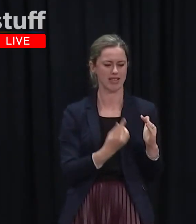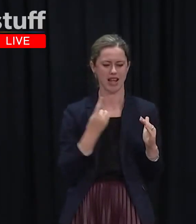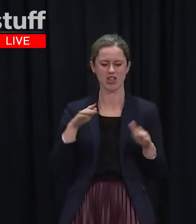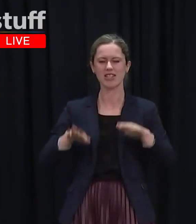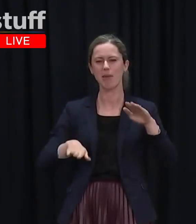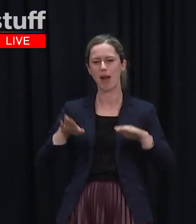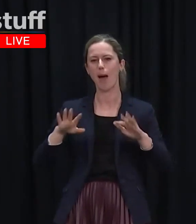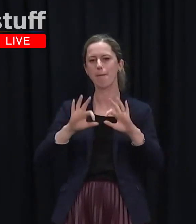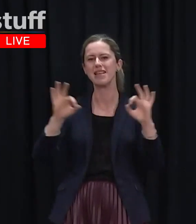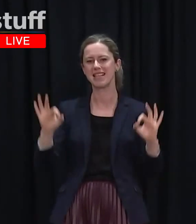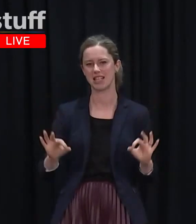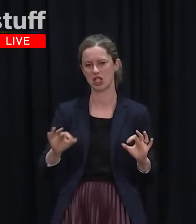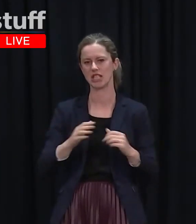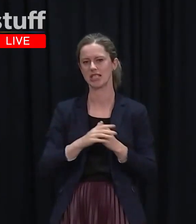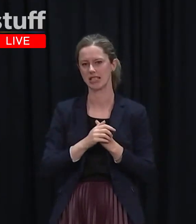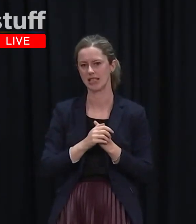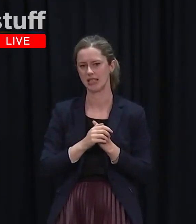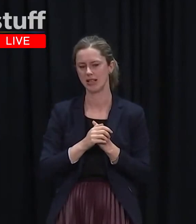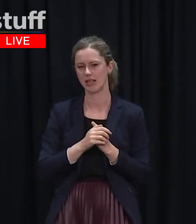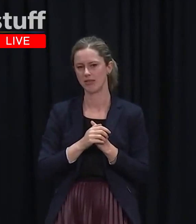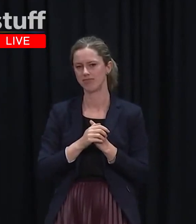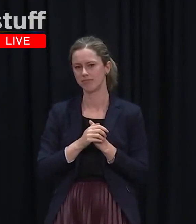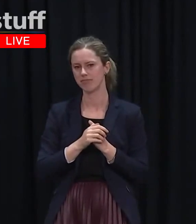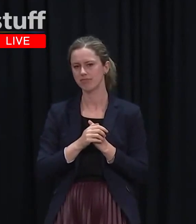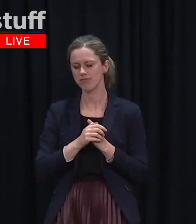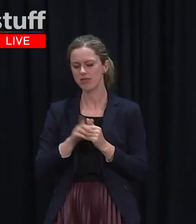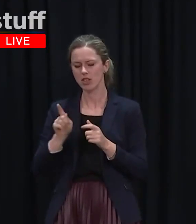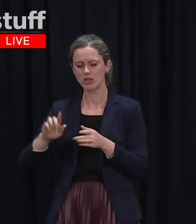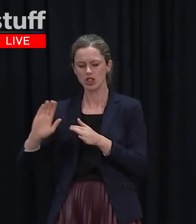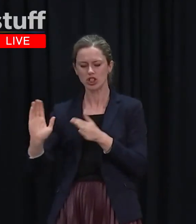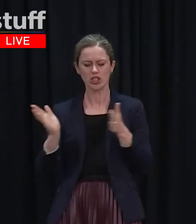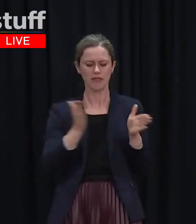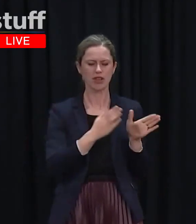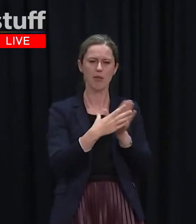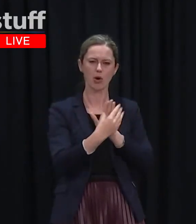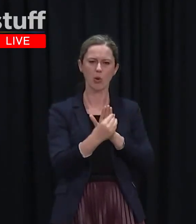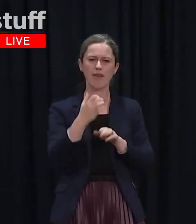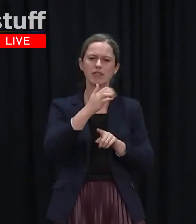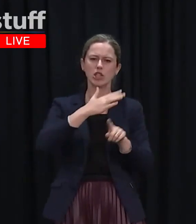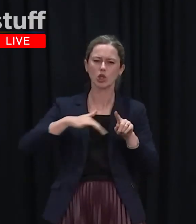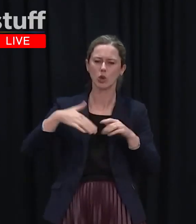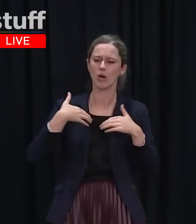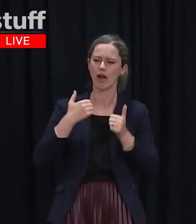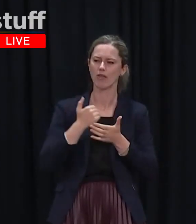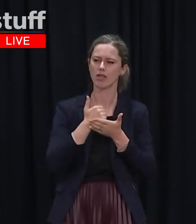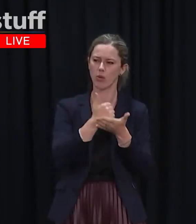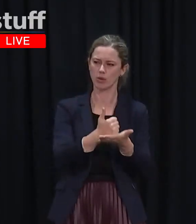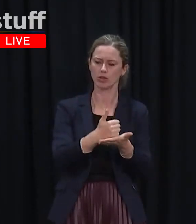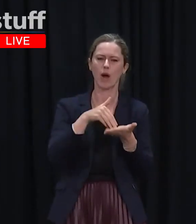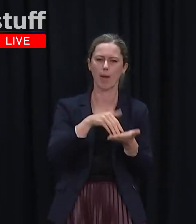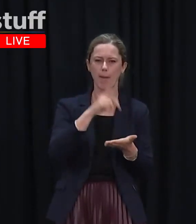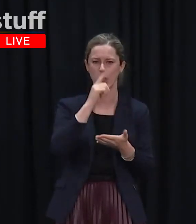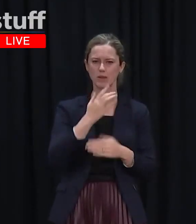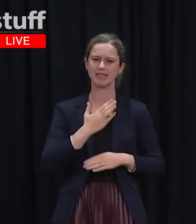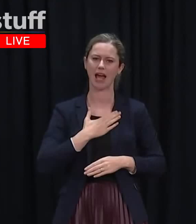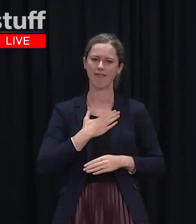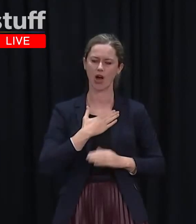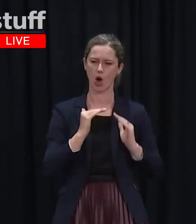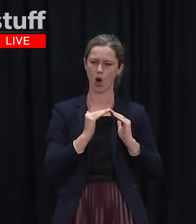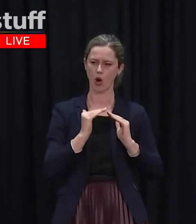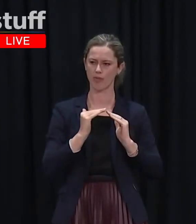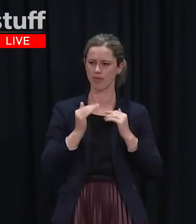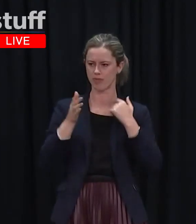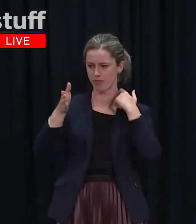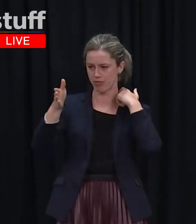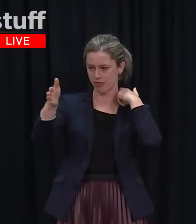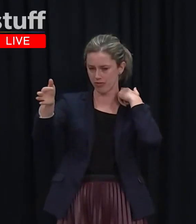specific about this group, but it is just a shift in the model, and the social and health supports are there to enable people to isolate safely at home.